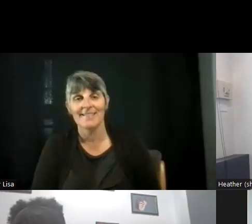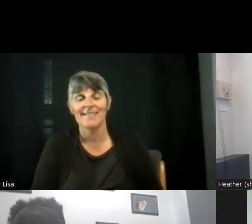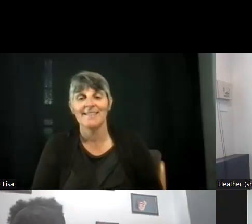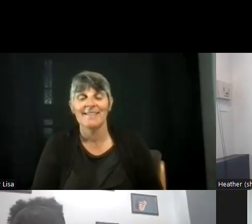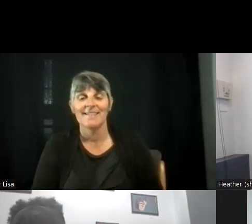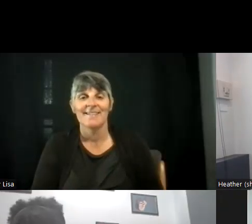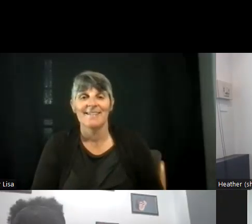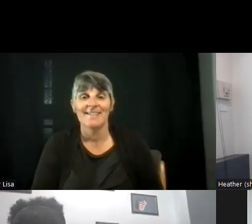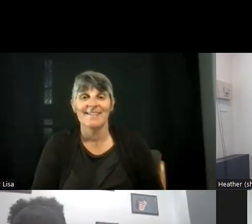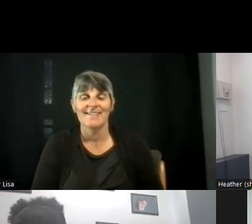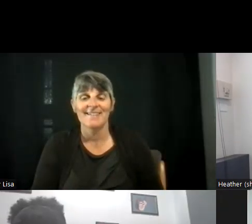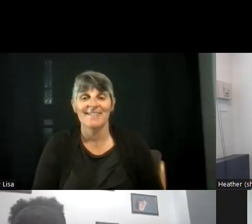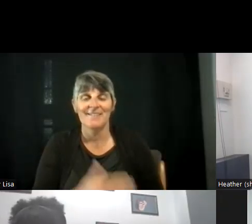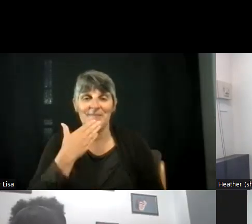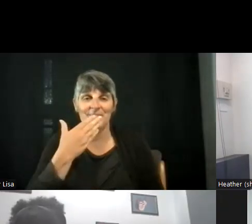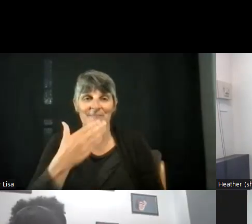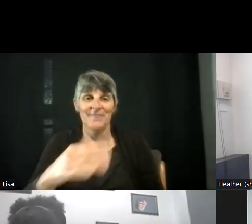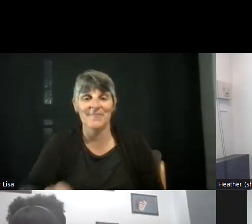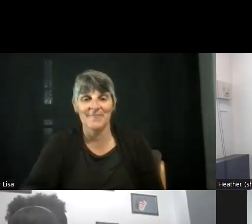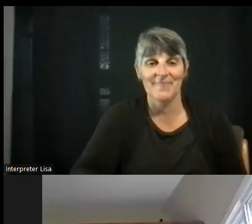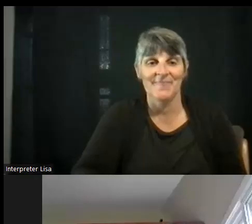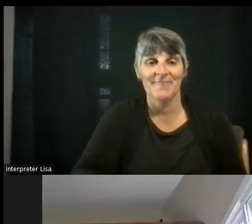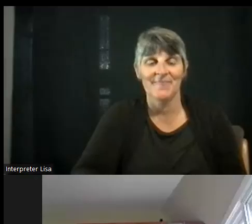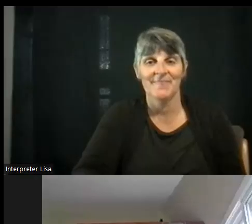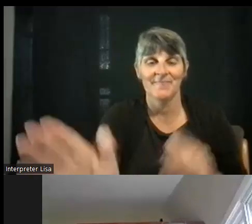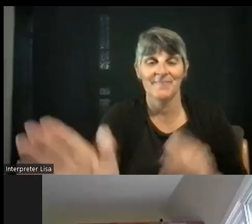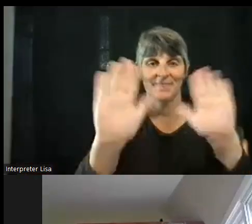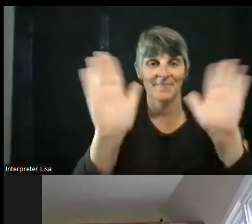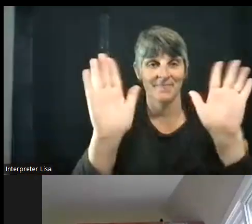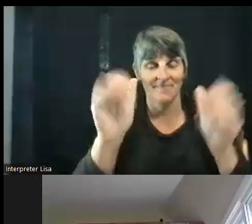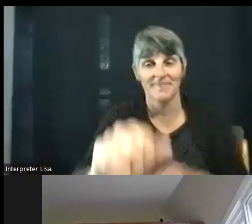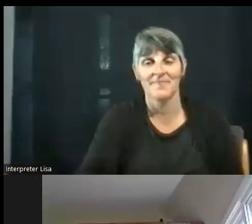Thank you. Bye, everybody. Bye.